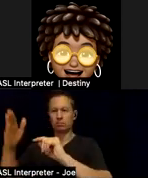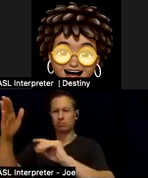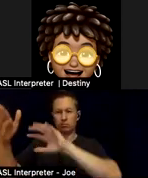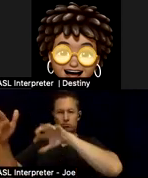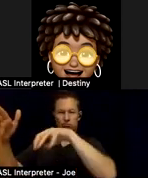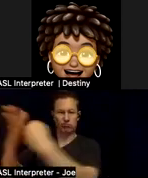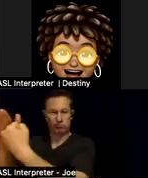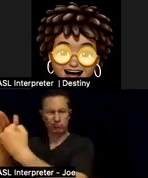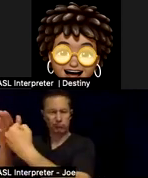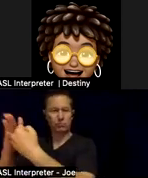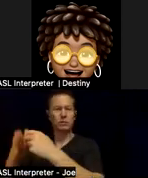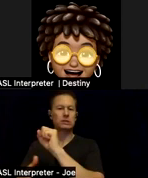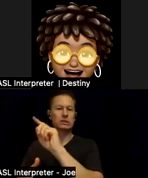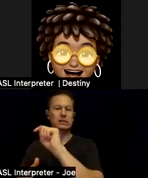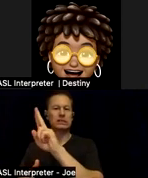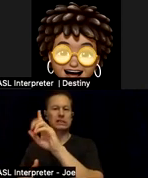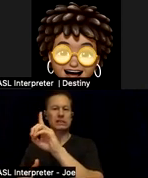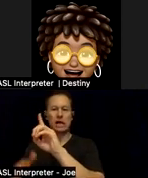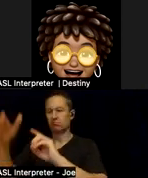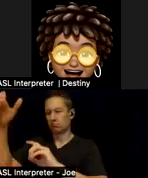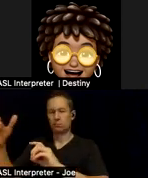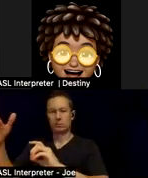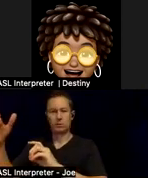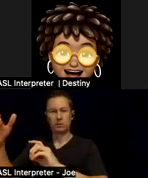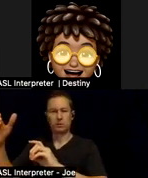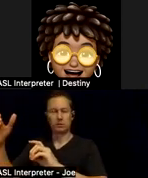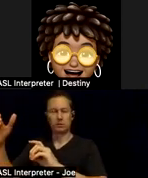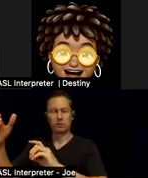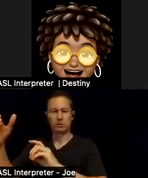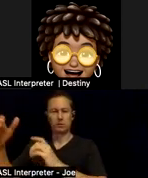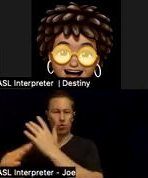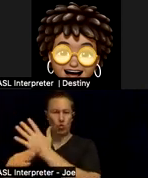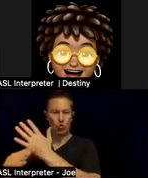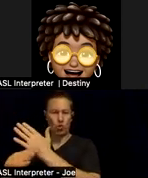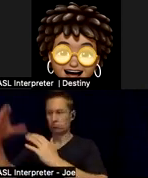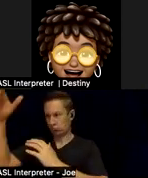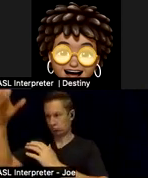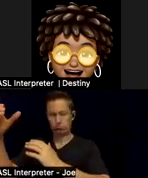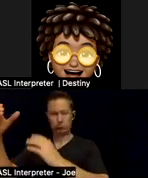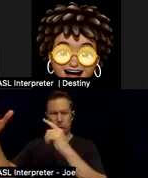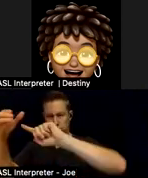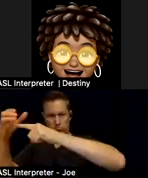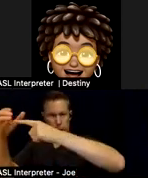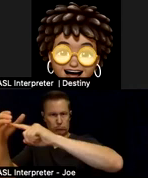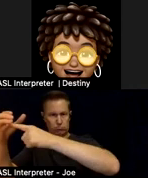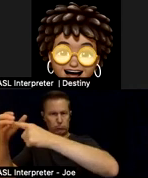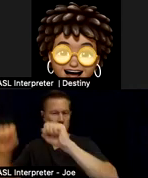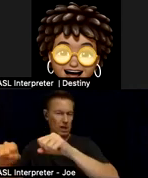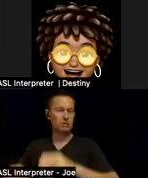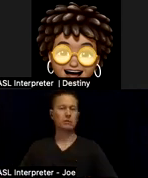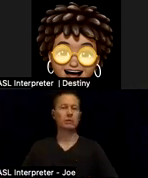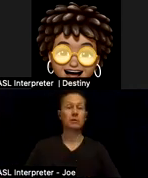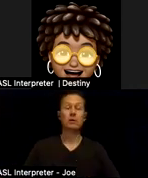With most of us, it's studded walls. We attach to wall studs. And there are times where whether it's a piece of furniture, like